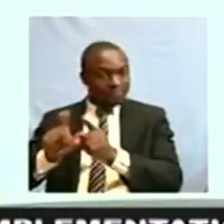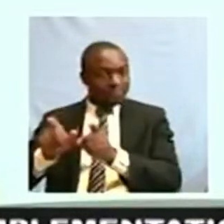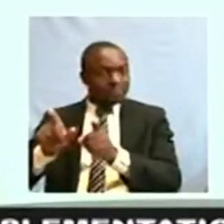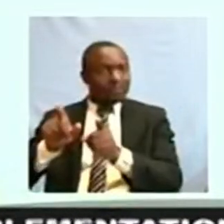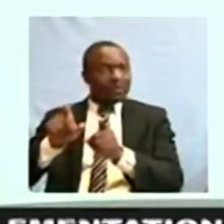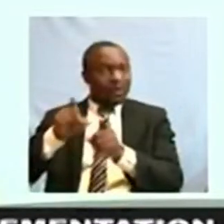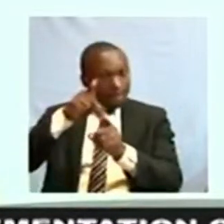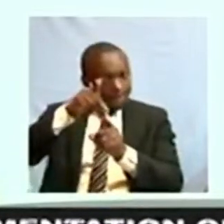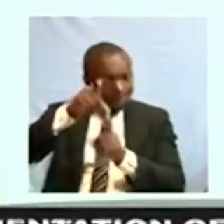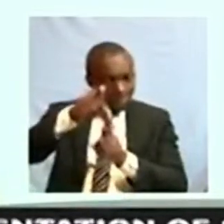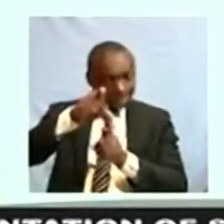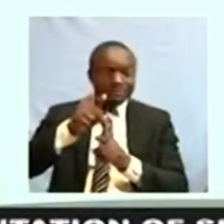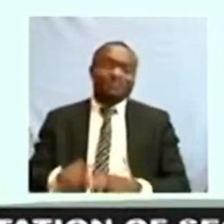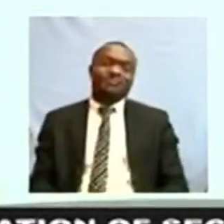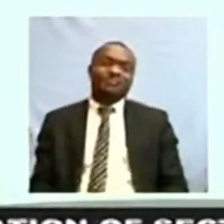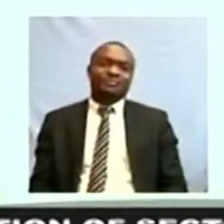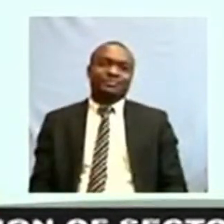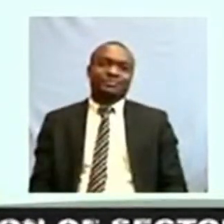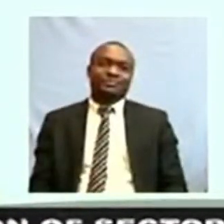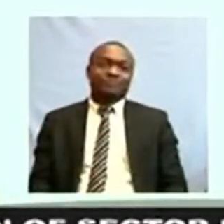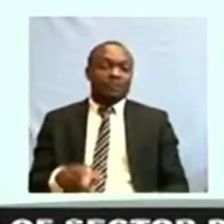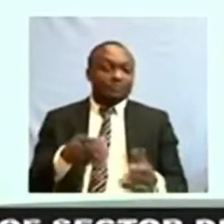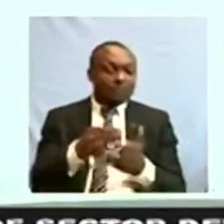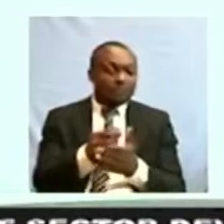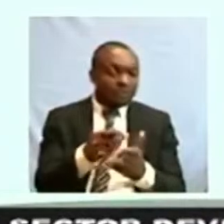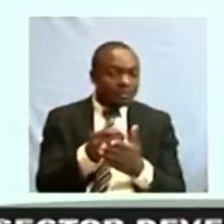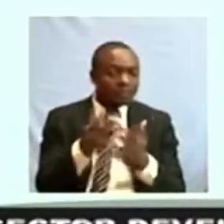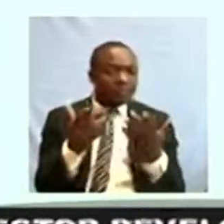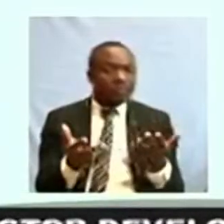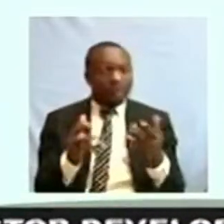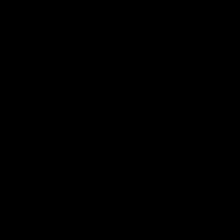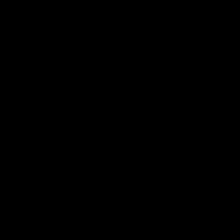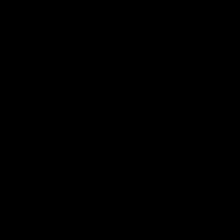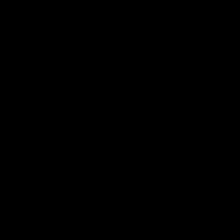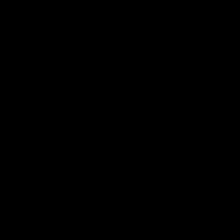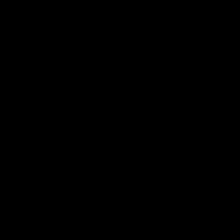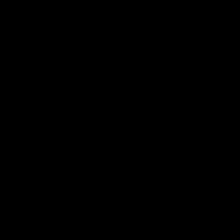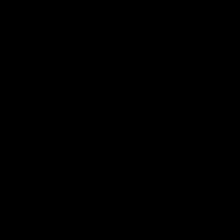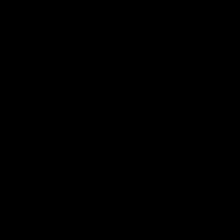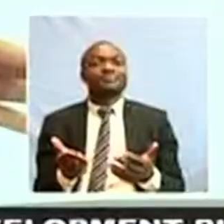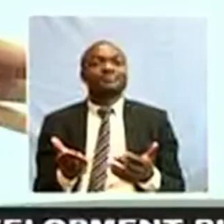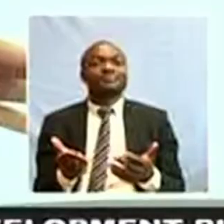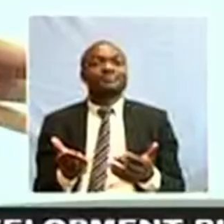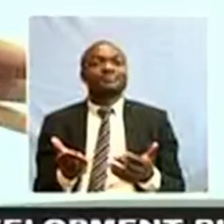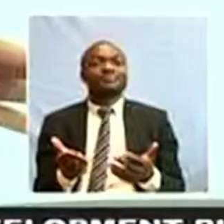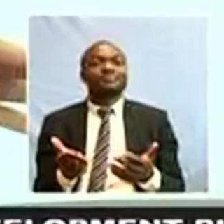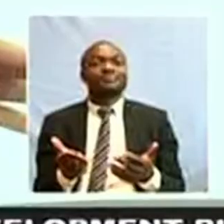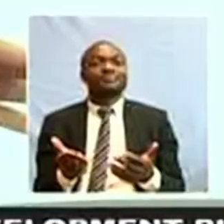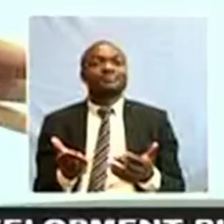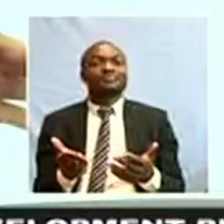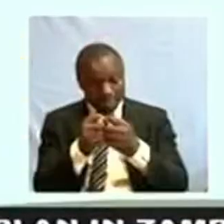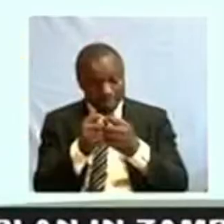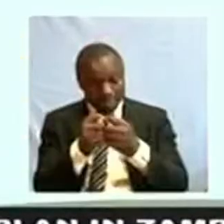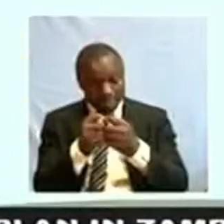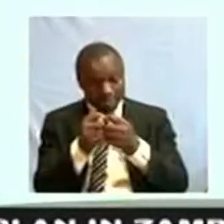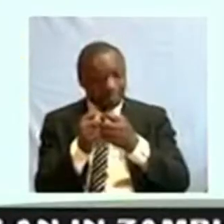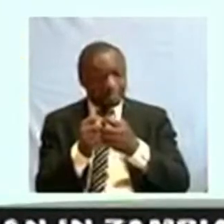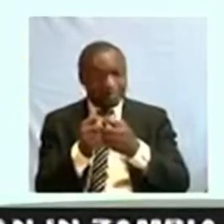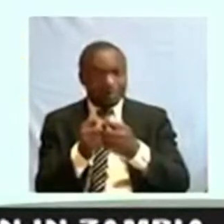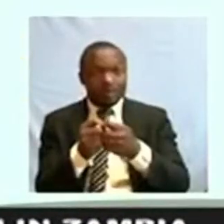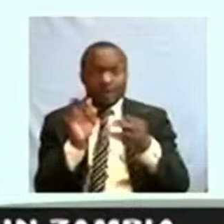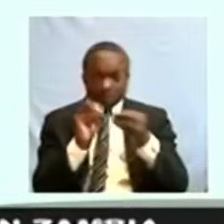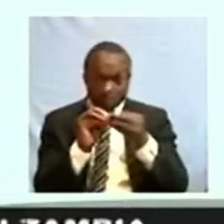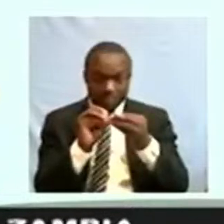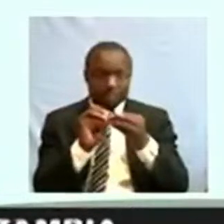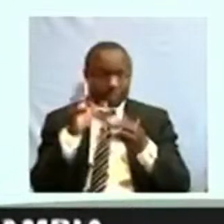specialities. So that is finance, we have administration. So maybe over experience